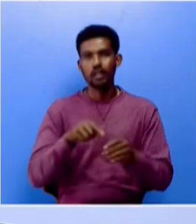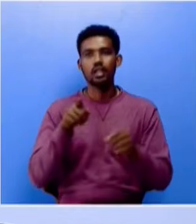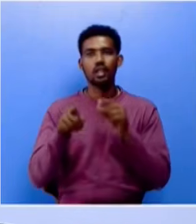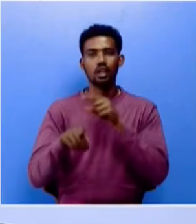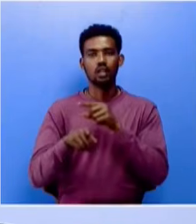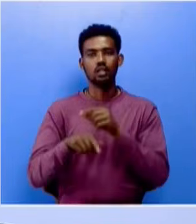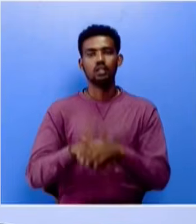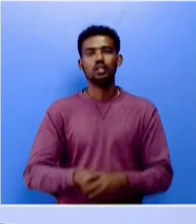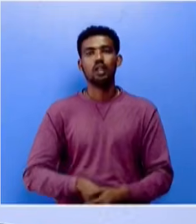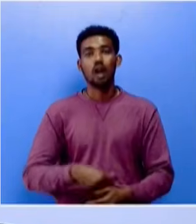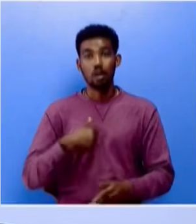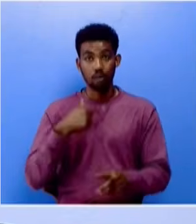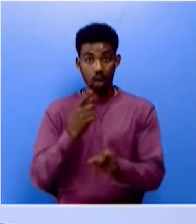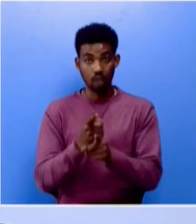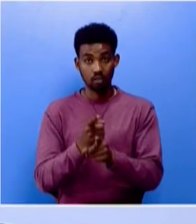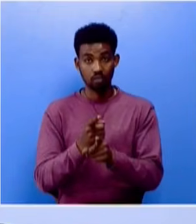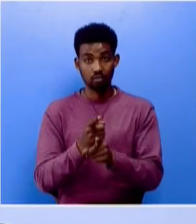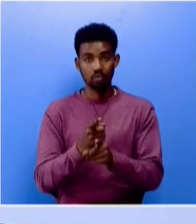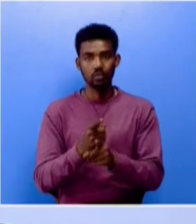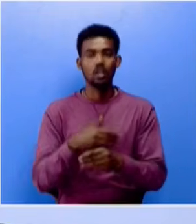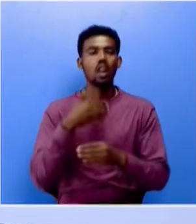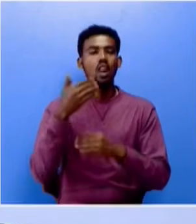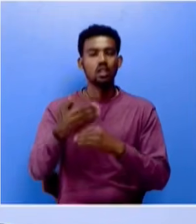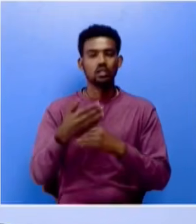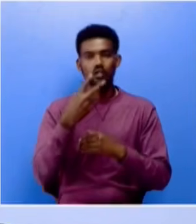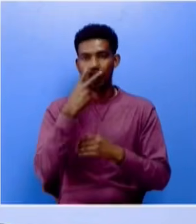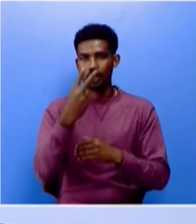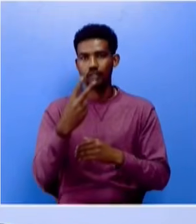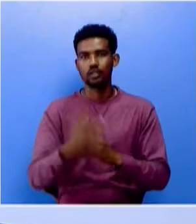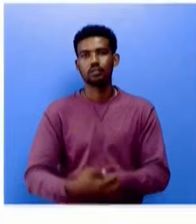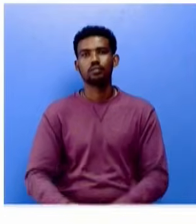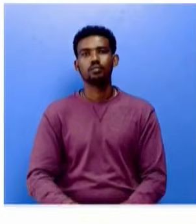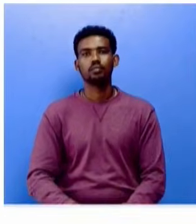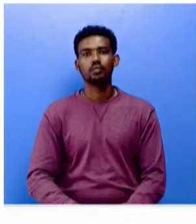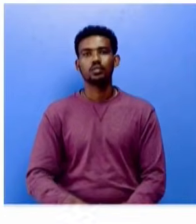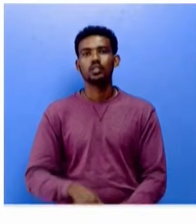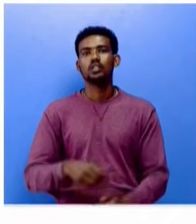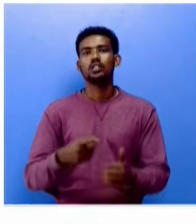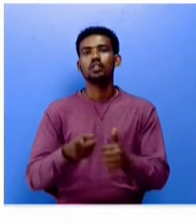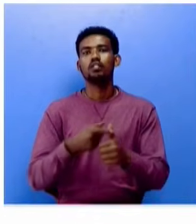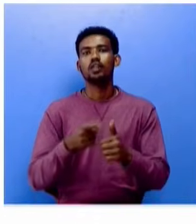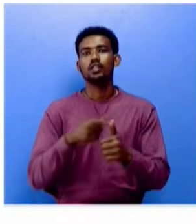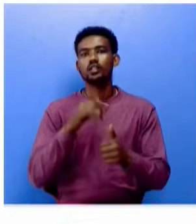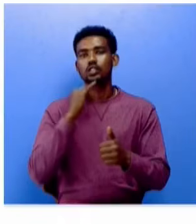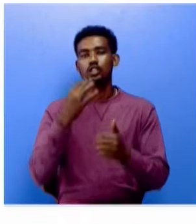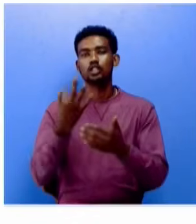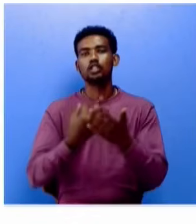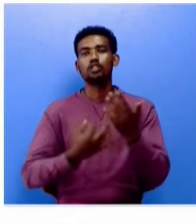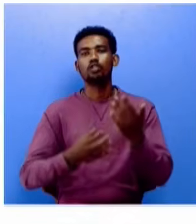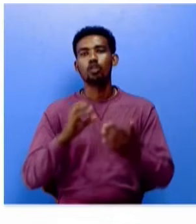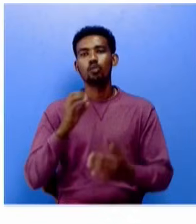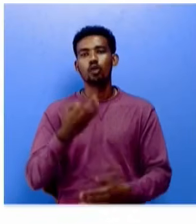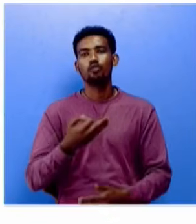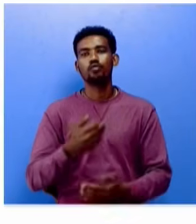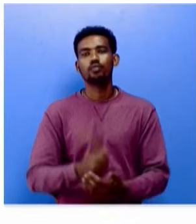here. Am I right? Nice student. So here, this one is the form of